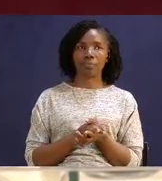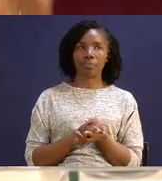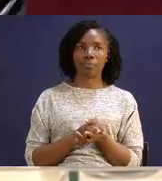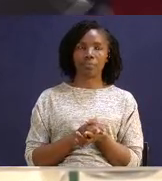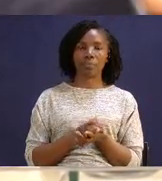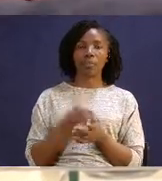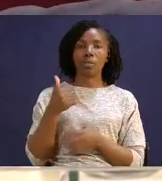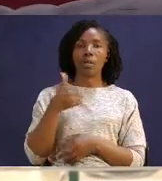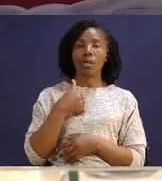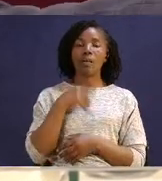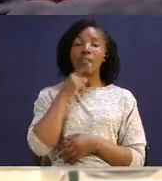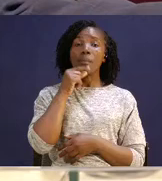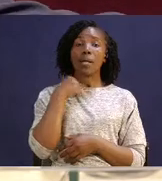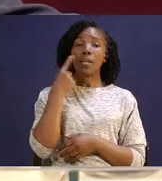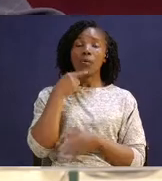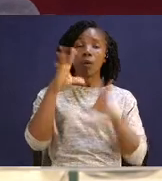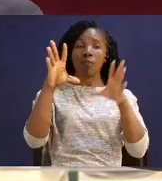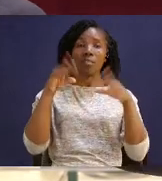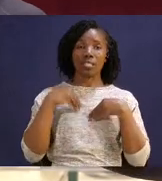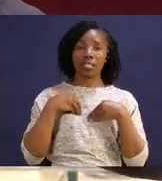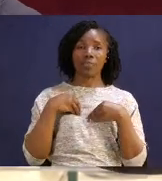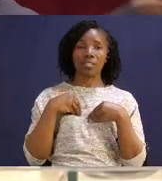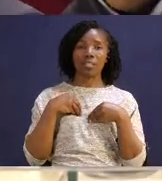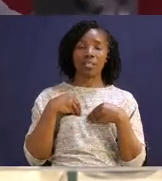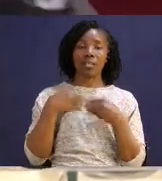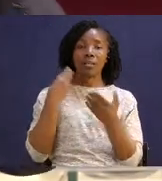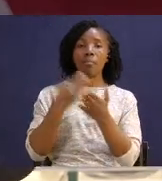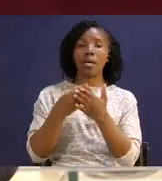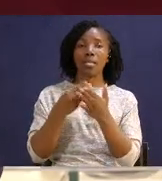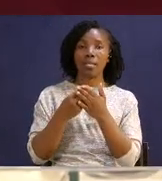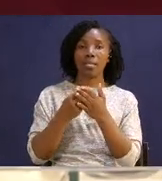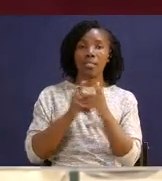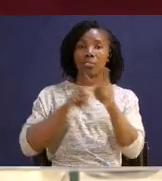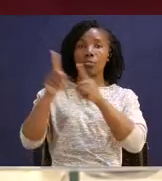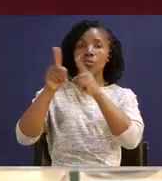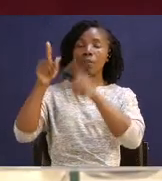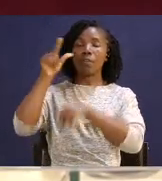There's a gentleman who has just received a trip to Mombasa. Can you imagine?